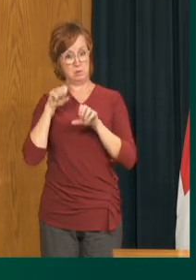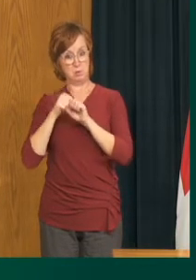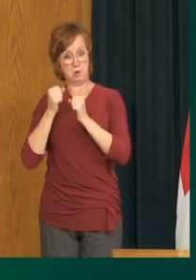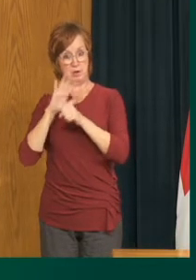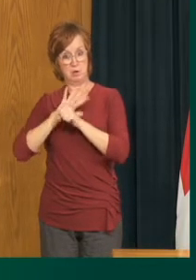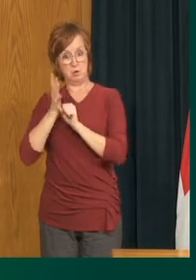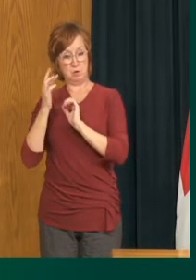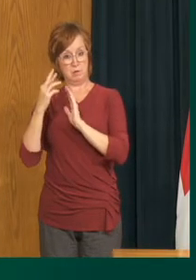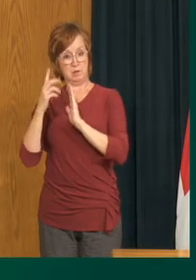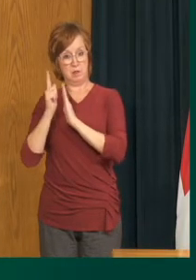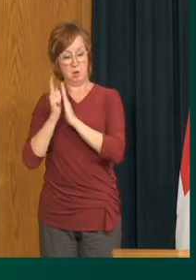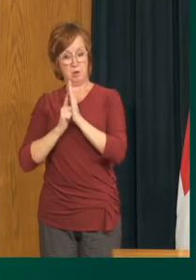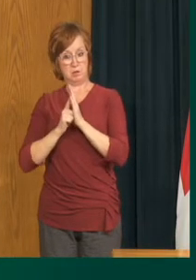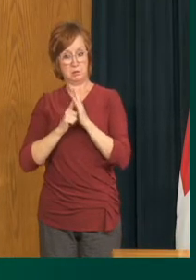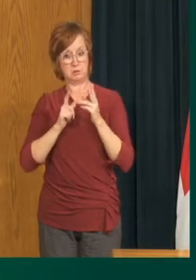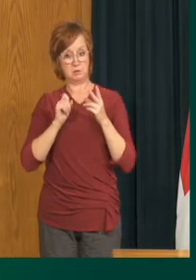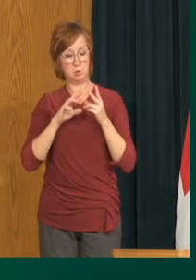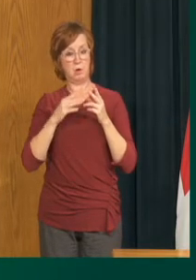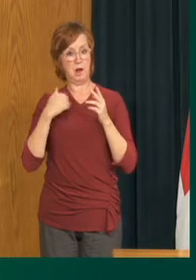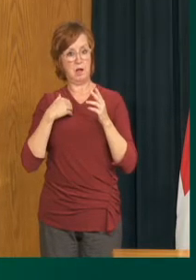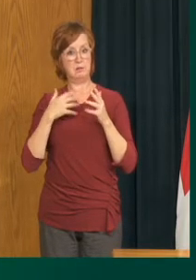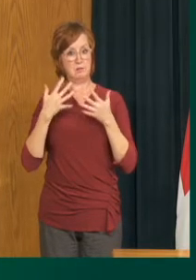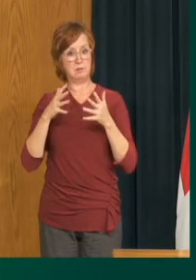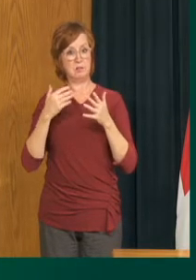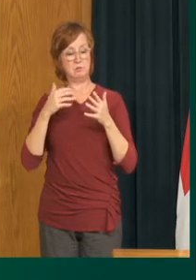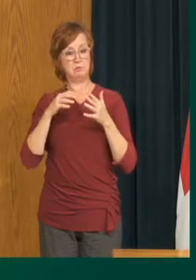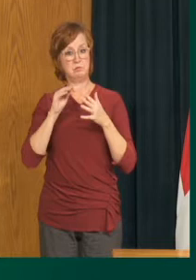precedent, like anything in the future, there will be fines?